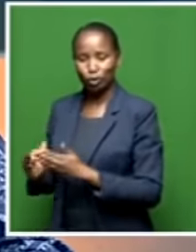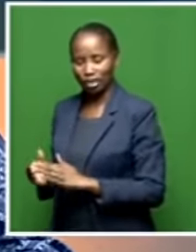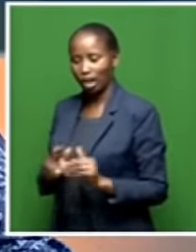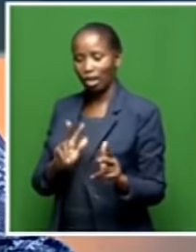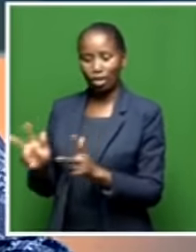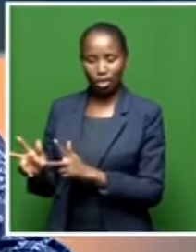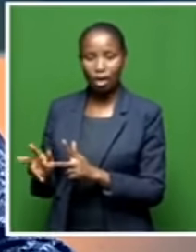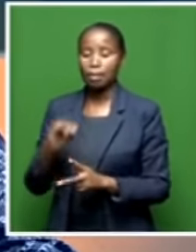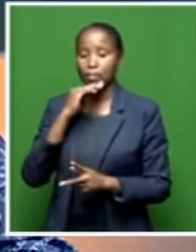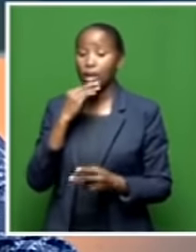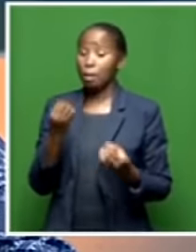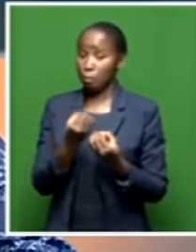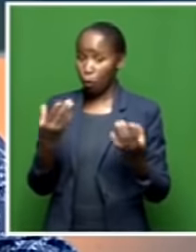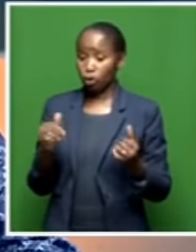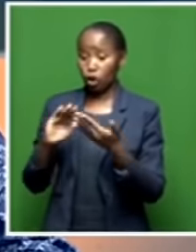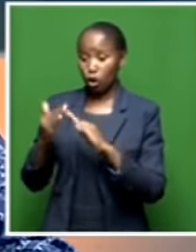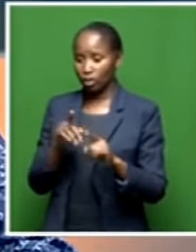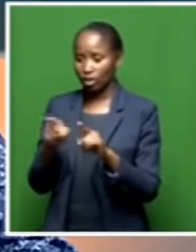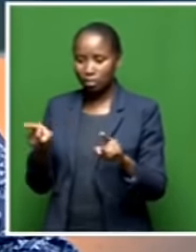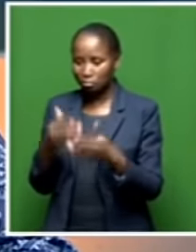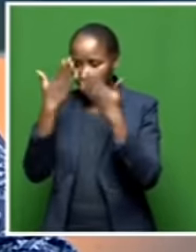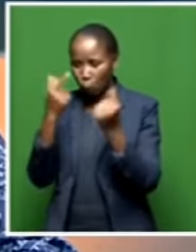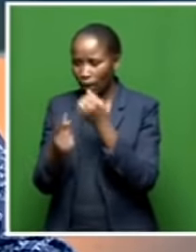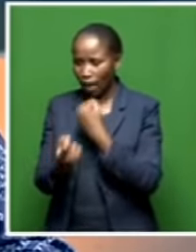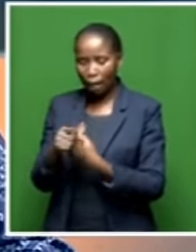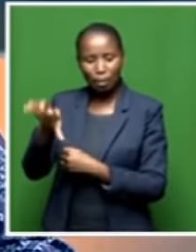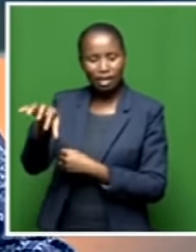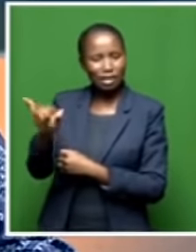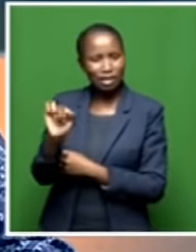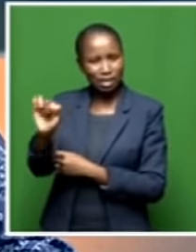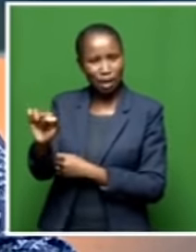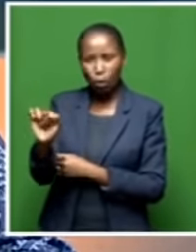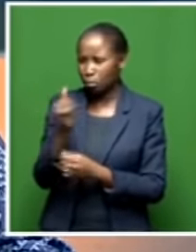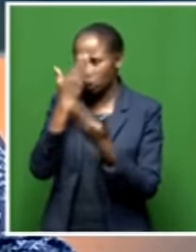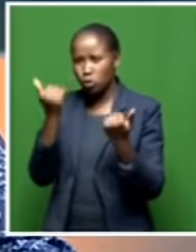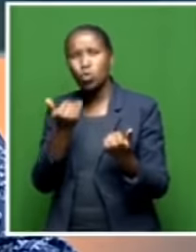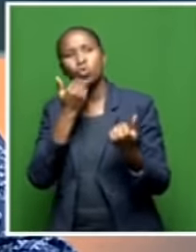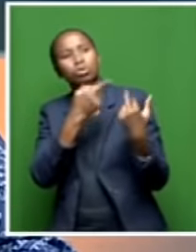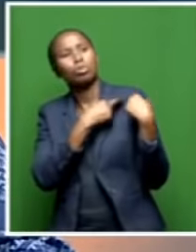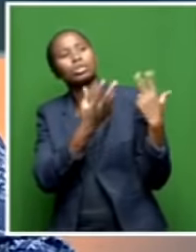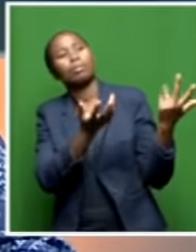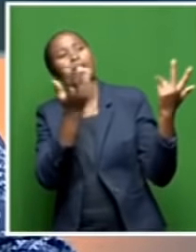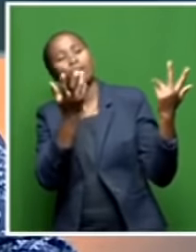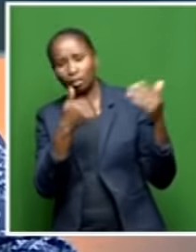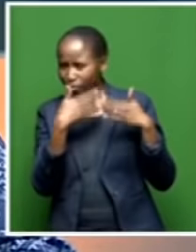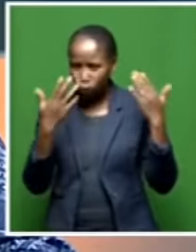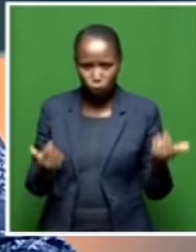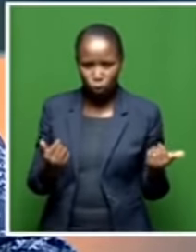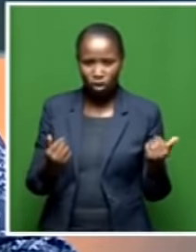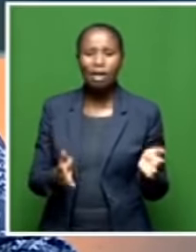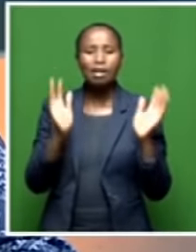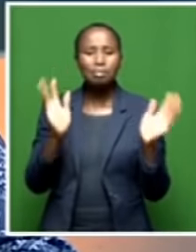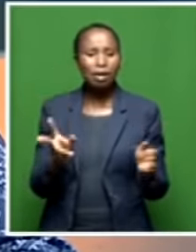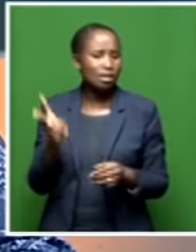happening. They don't know who is in charge. And all they hear are fights and conflicts that are happening within the